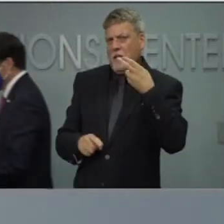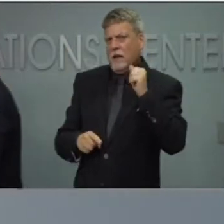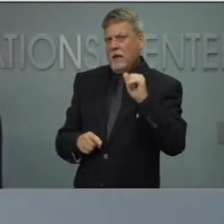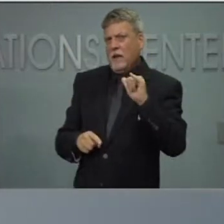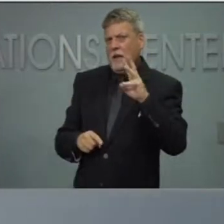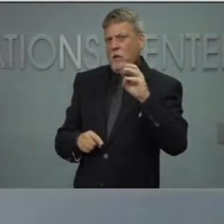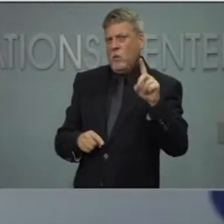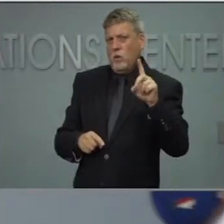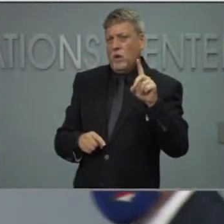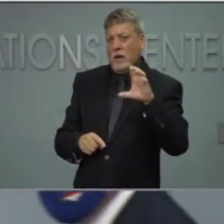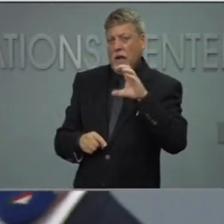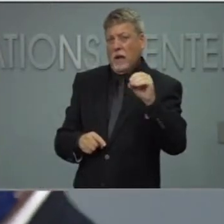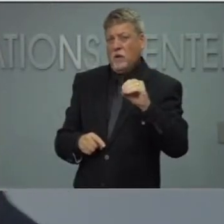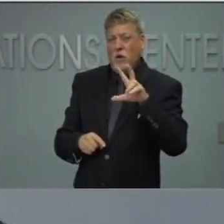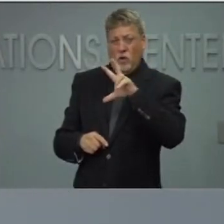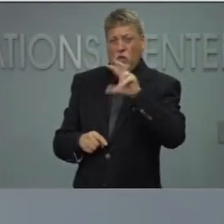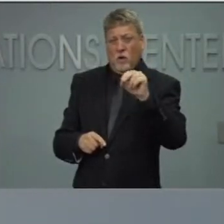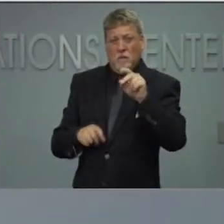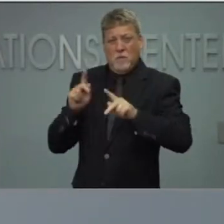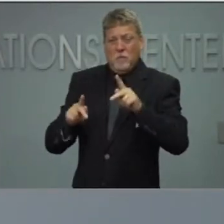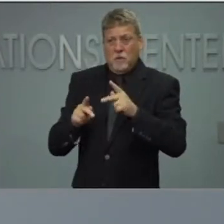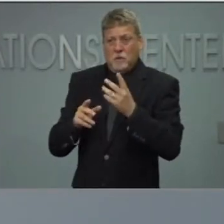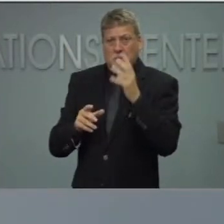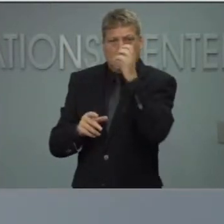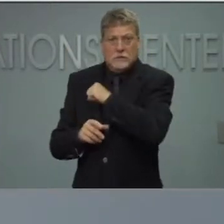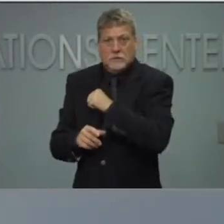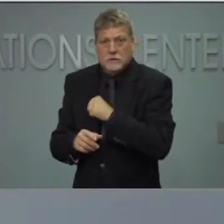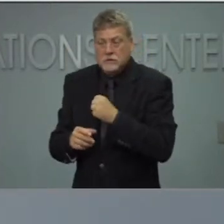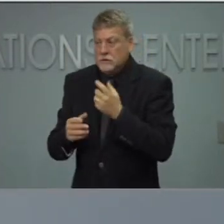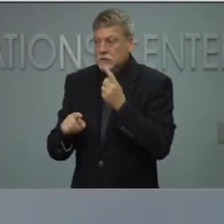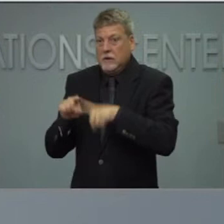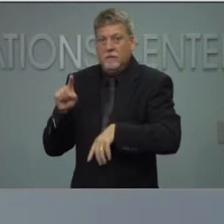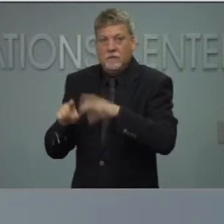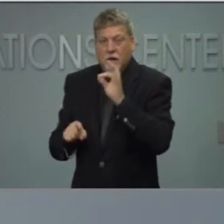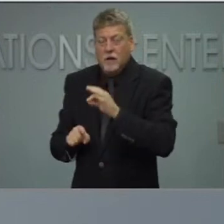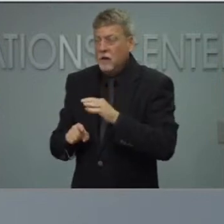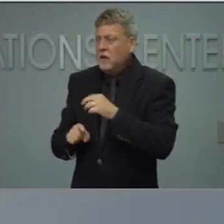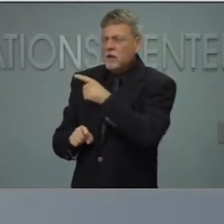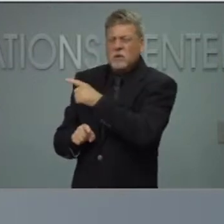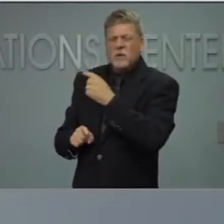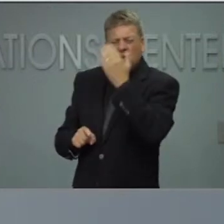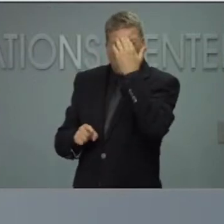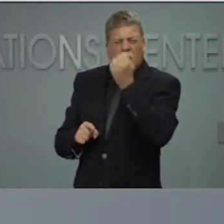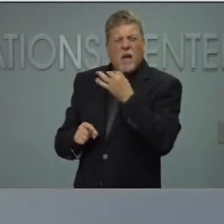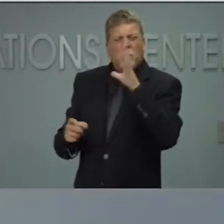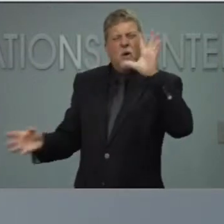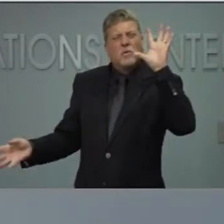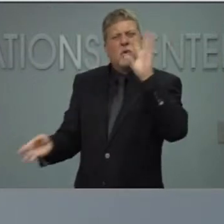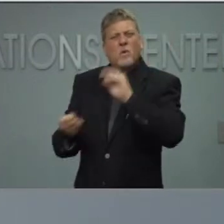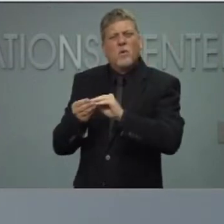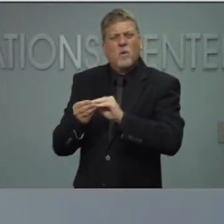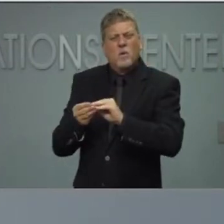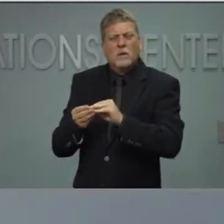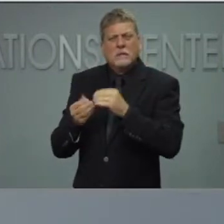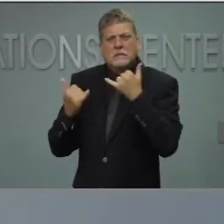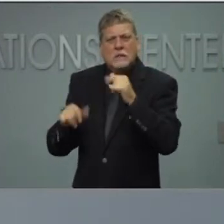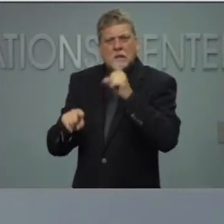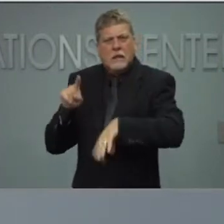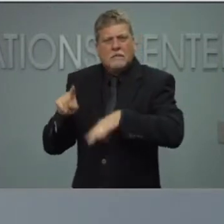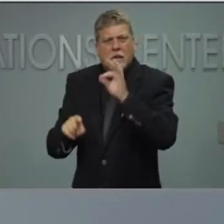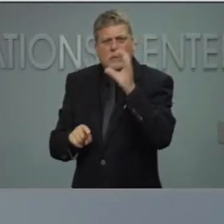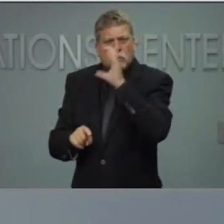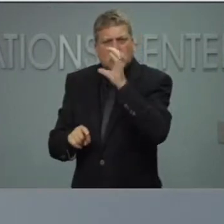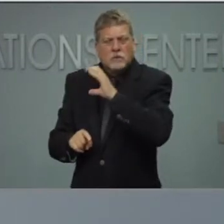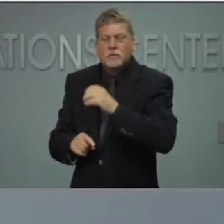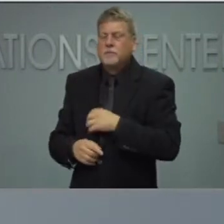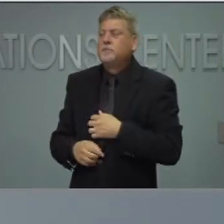people were unaccounted for. Do you have a total across that entire region, how many people they are searching for? So as I